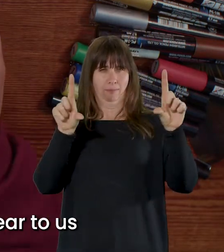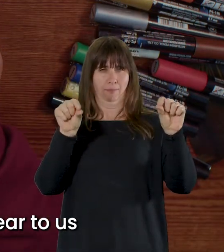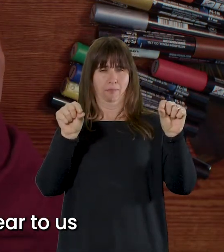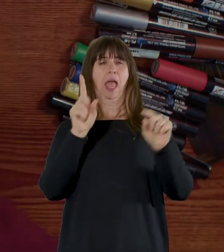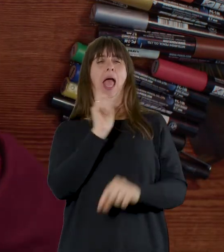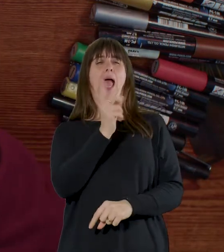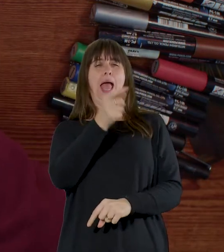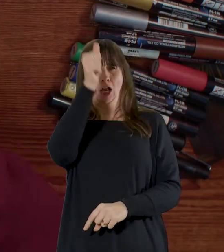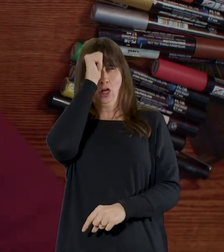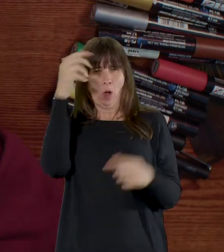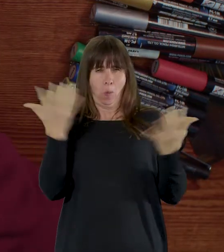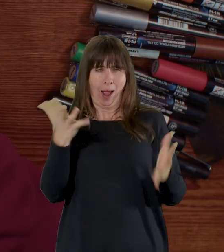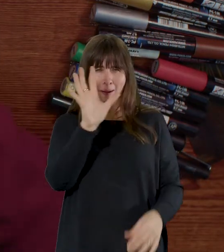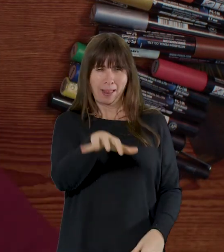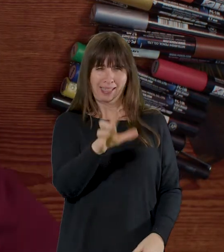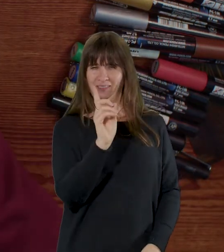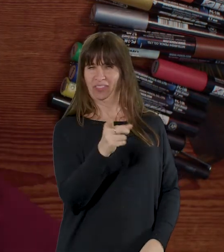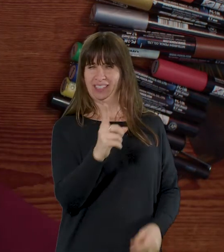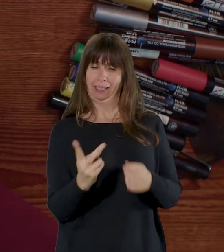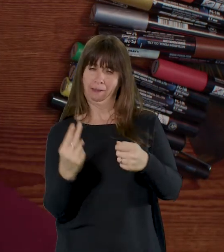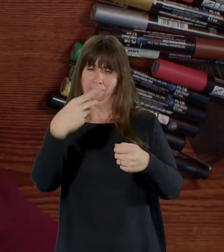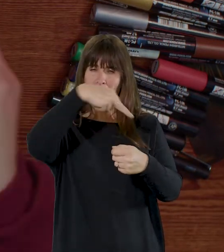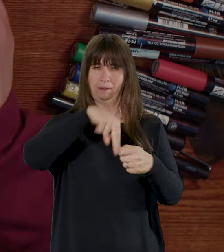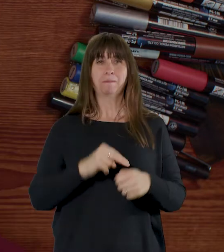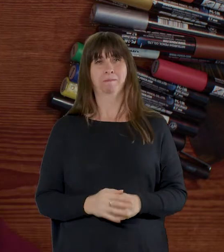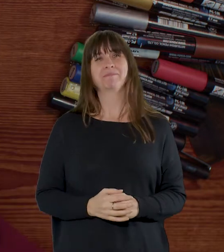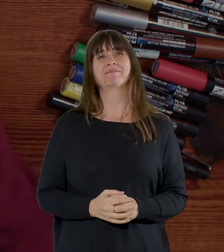clear to us where your diorama is set.